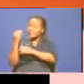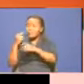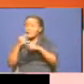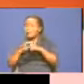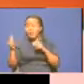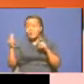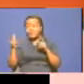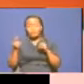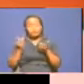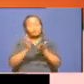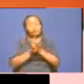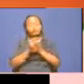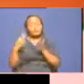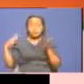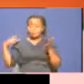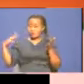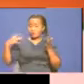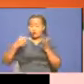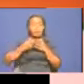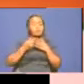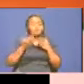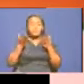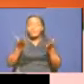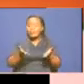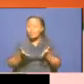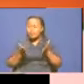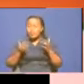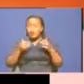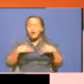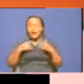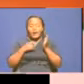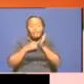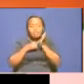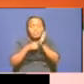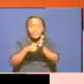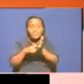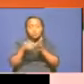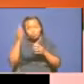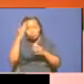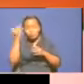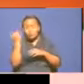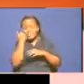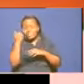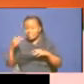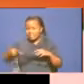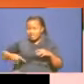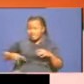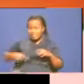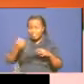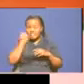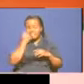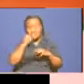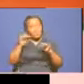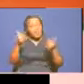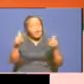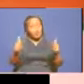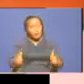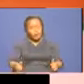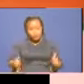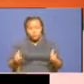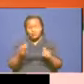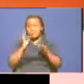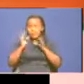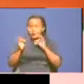extremes, you don't get the signs or symptoms of kidney disease. Mm. When you are in the extremes, you will come with swollen